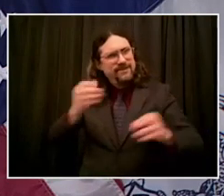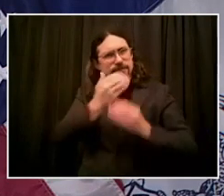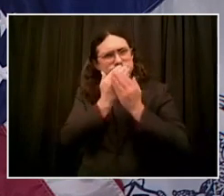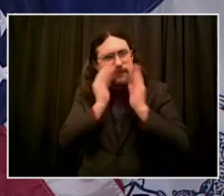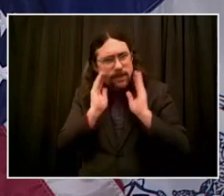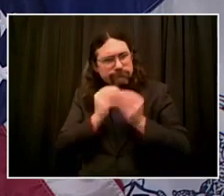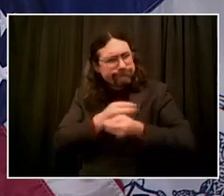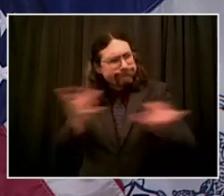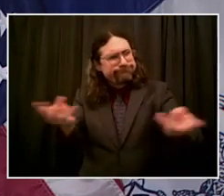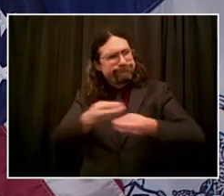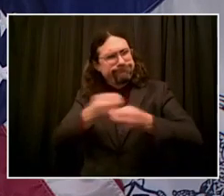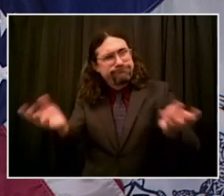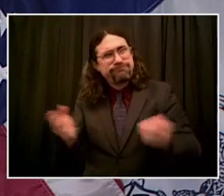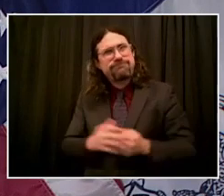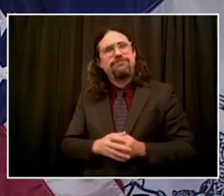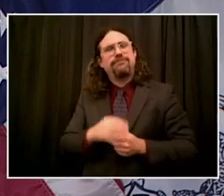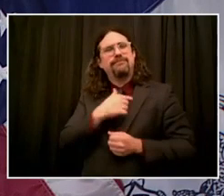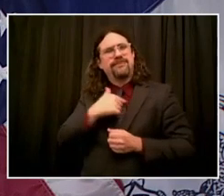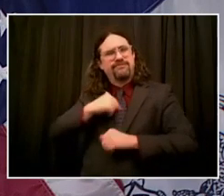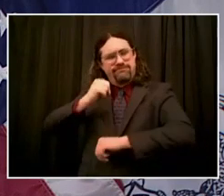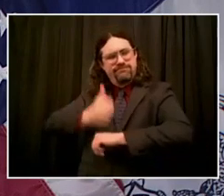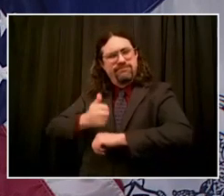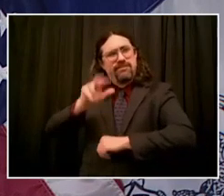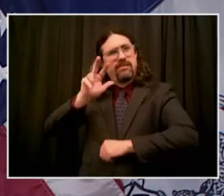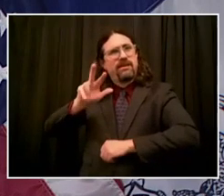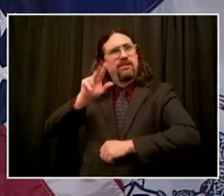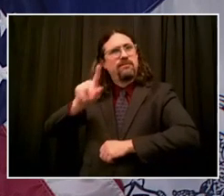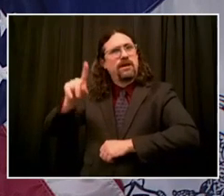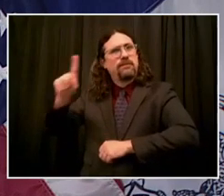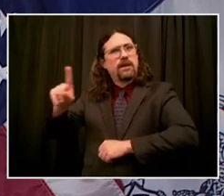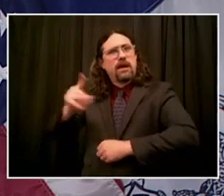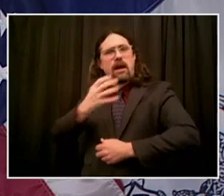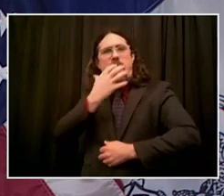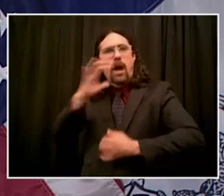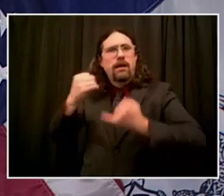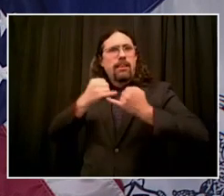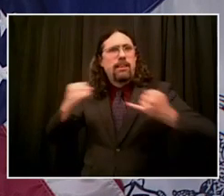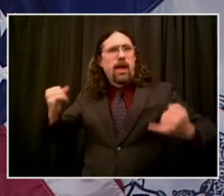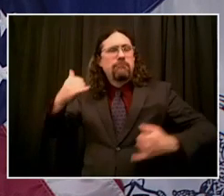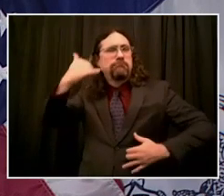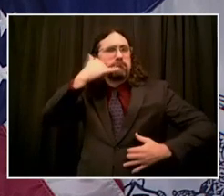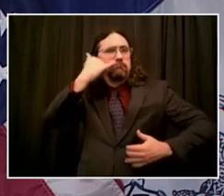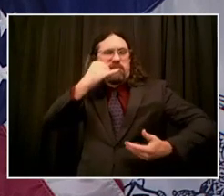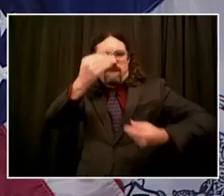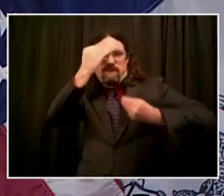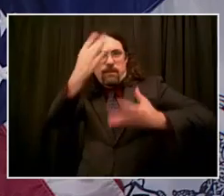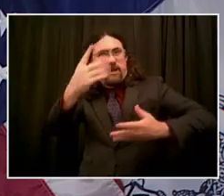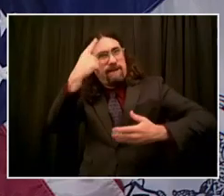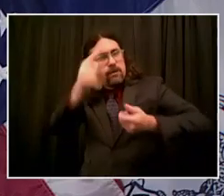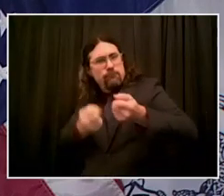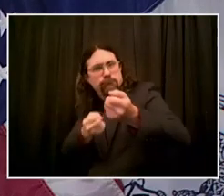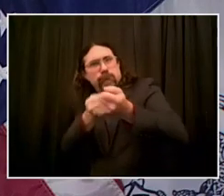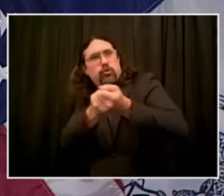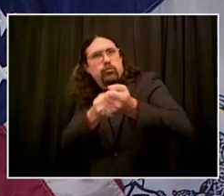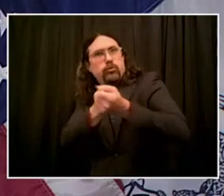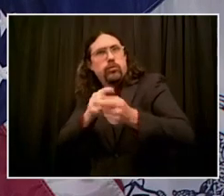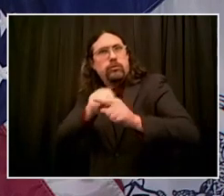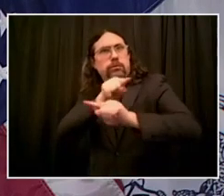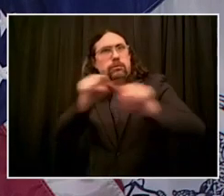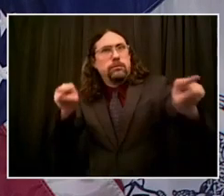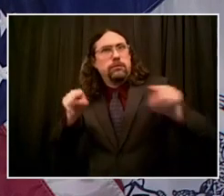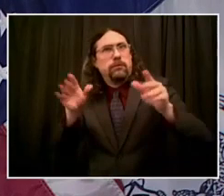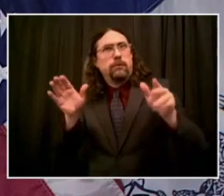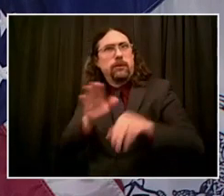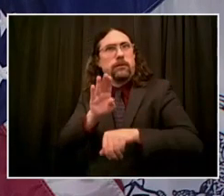we're just not going to give that announcement till we're ready. And I know the state feels the same way, and we're coordinating closely. So folks